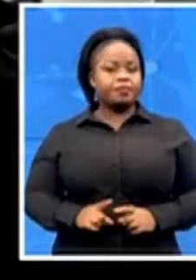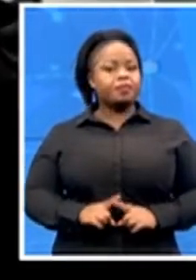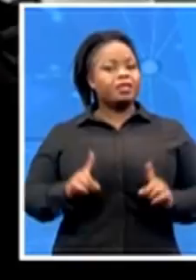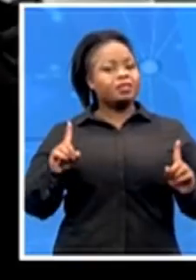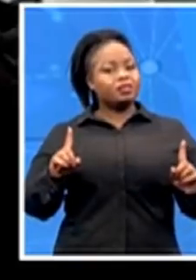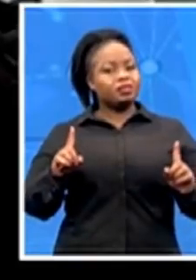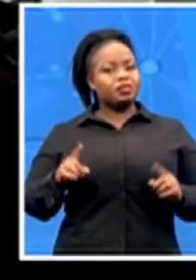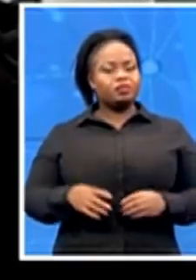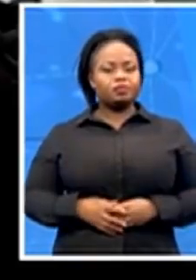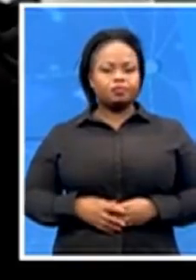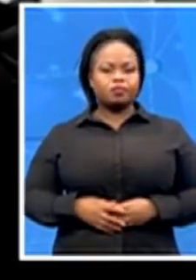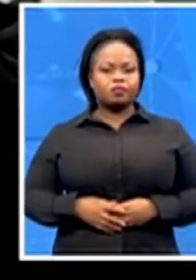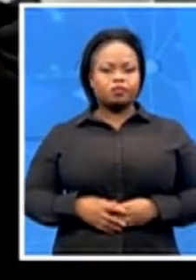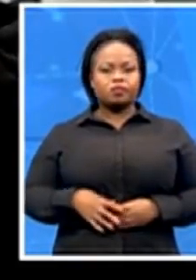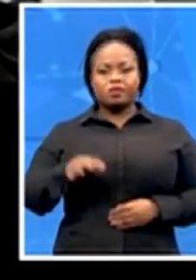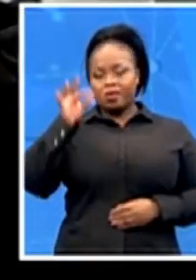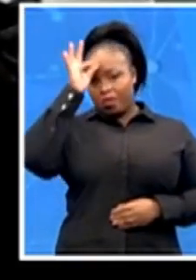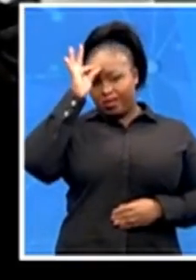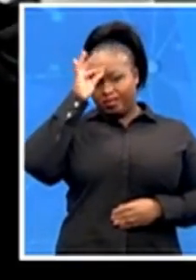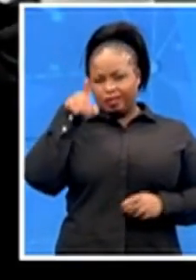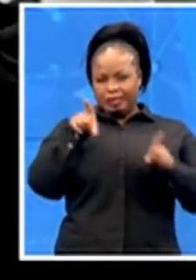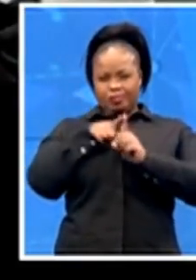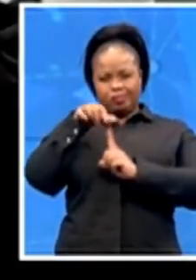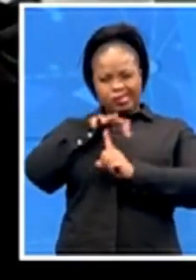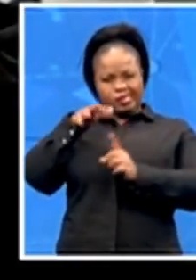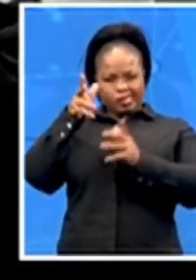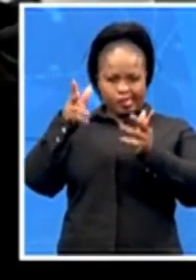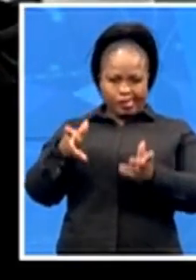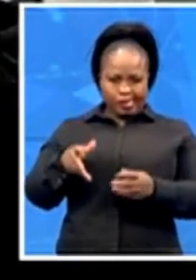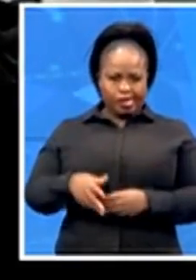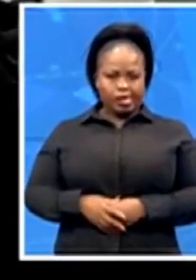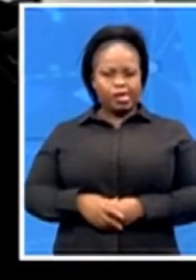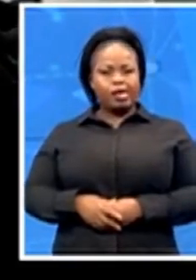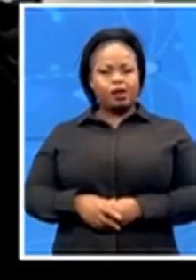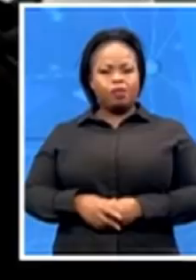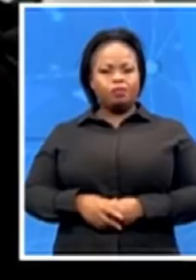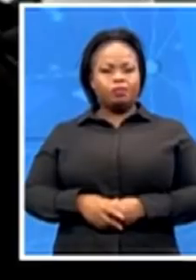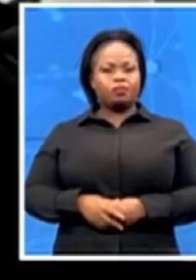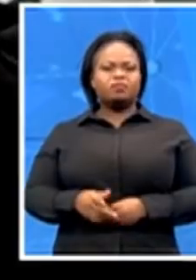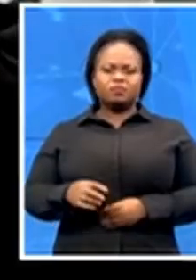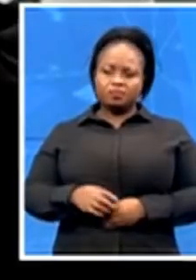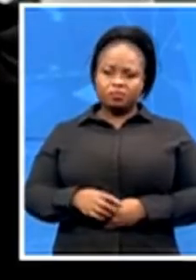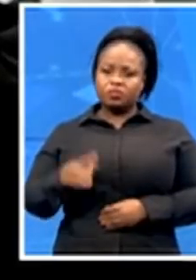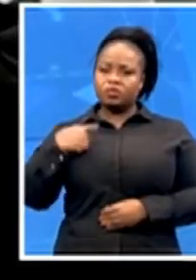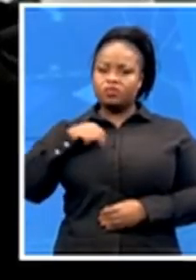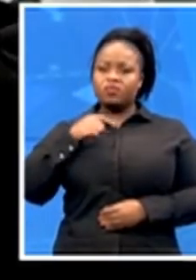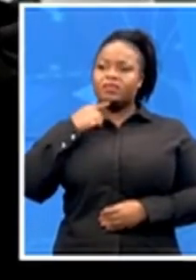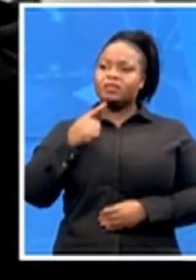like those. They are also called to act with the absolute restraint,